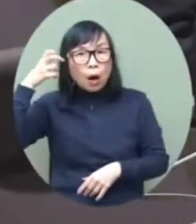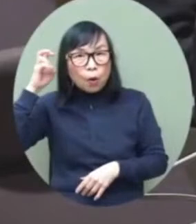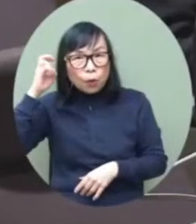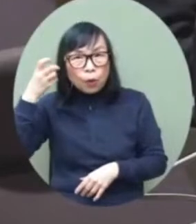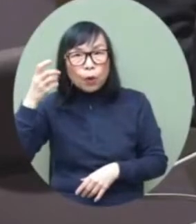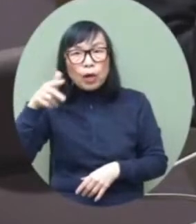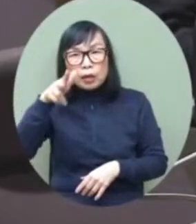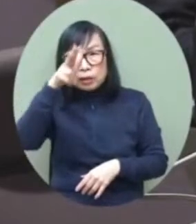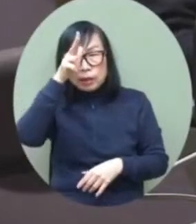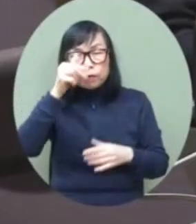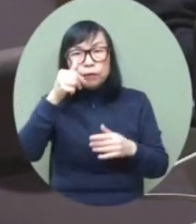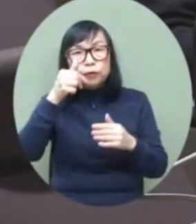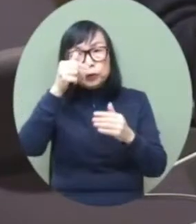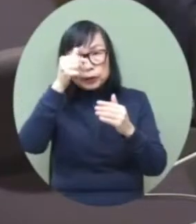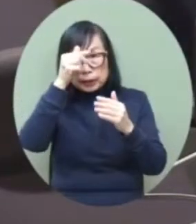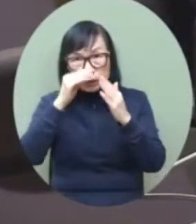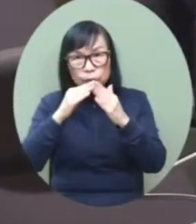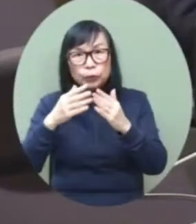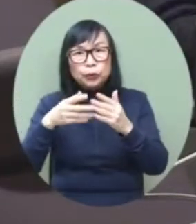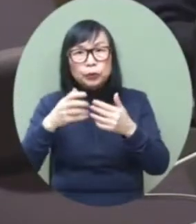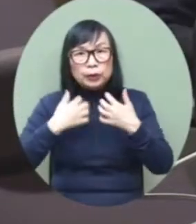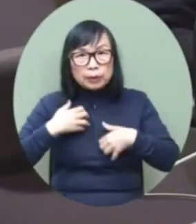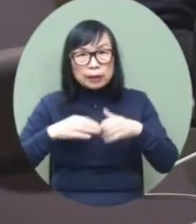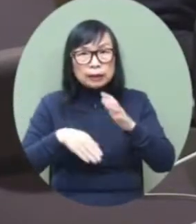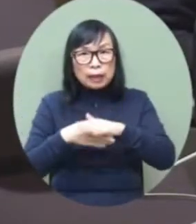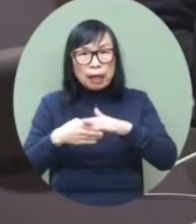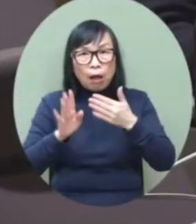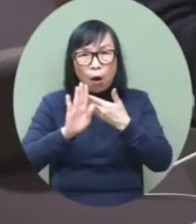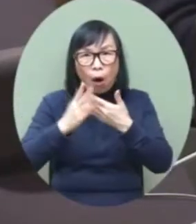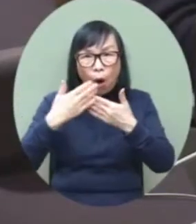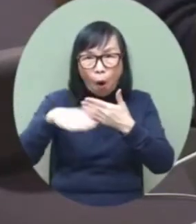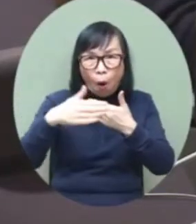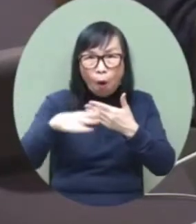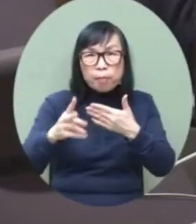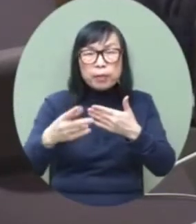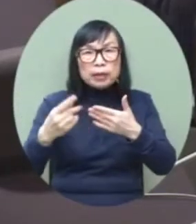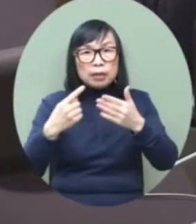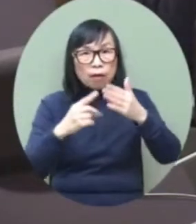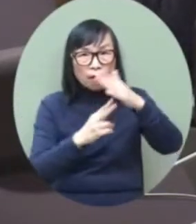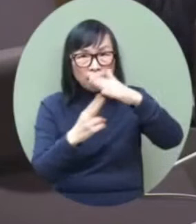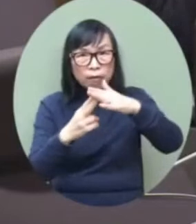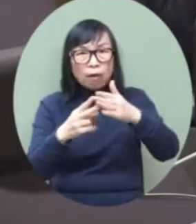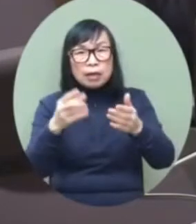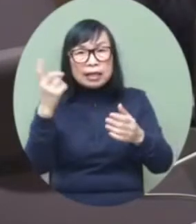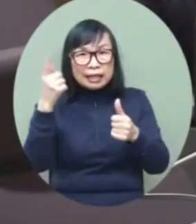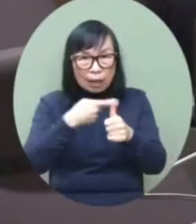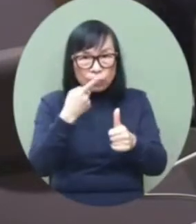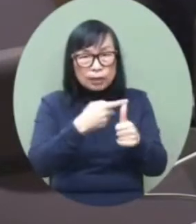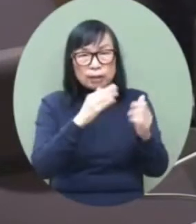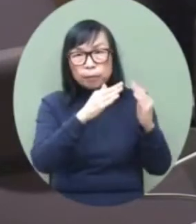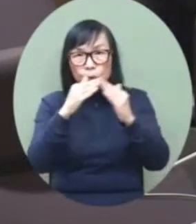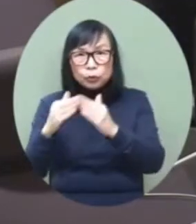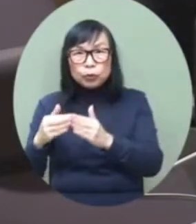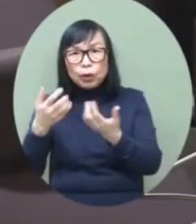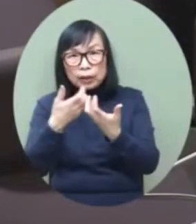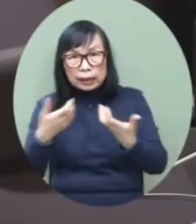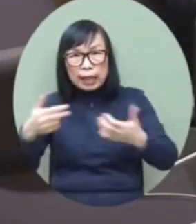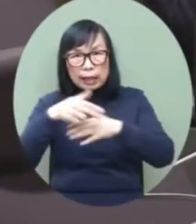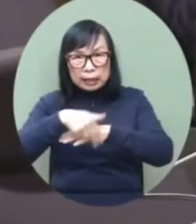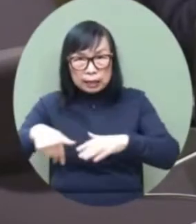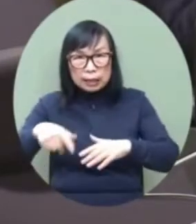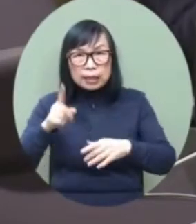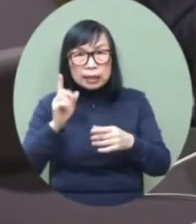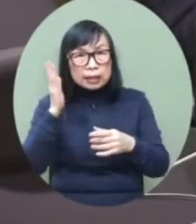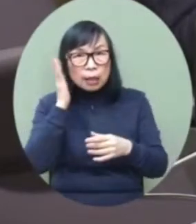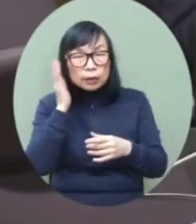and rainy. Now, for those sufferers who are waiting outside the A&E in tents, that we'll be